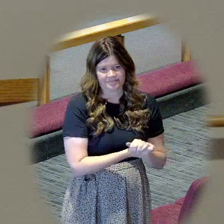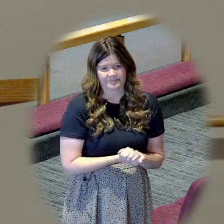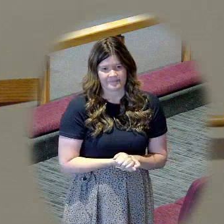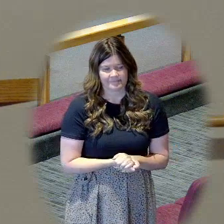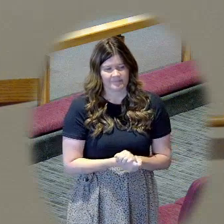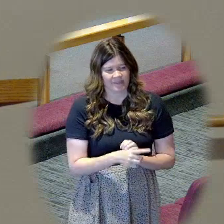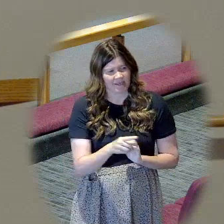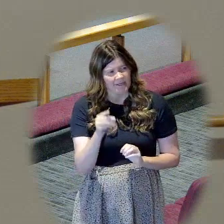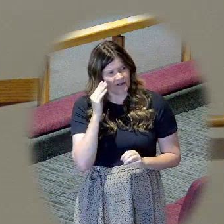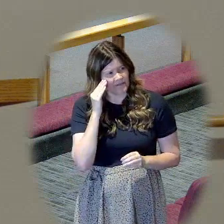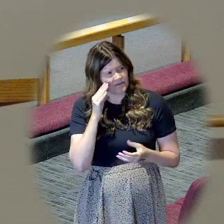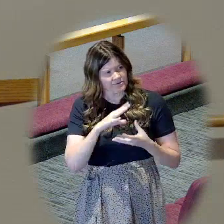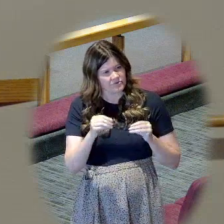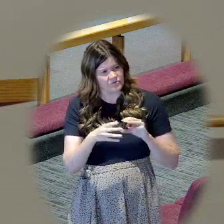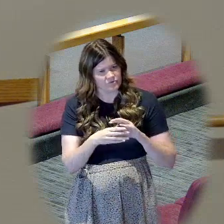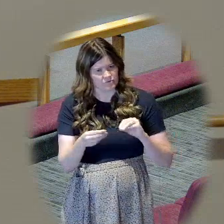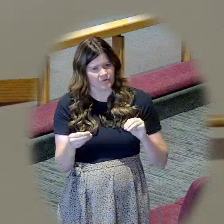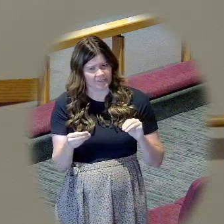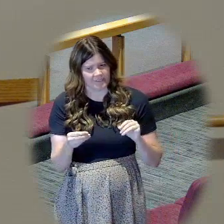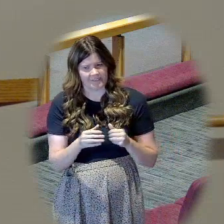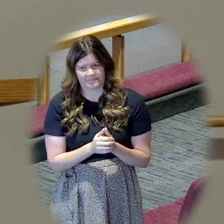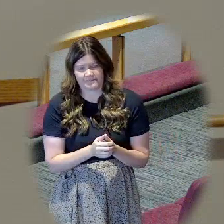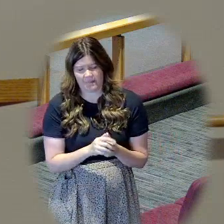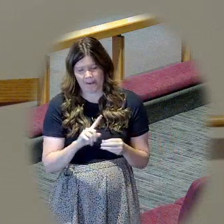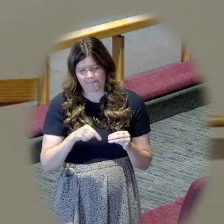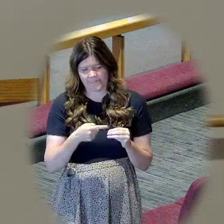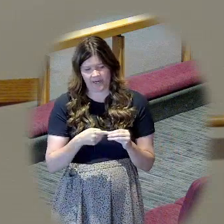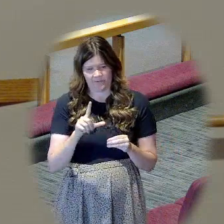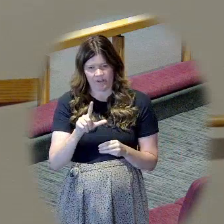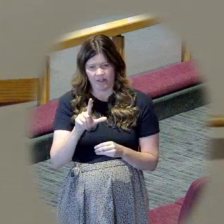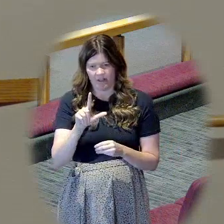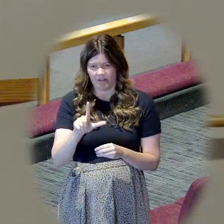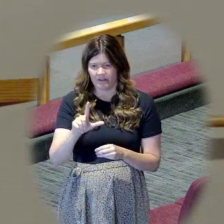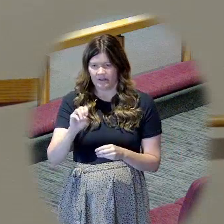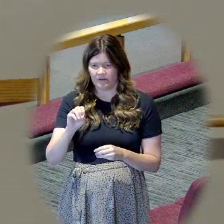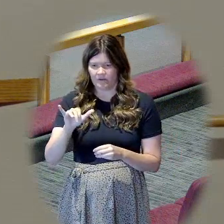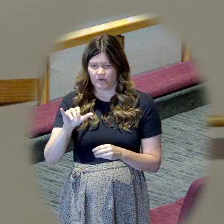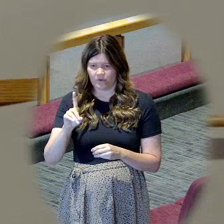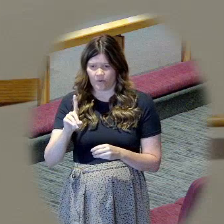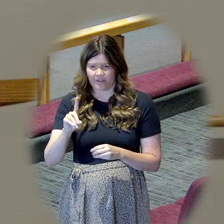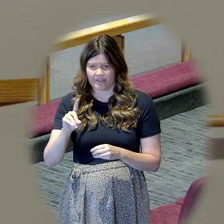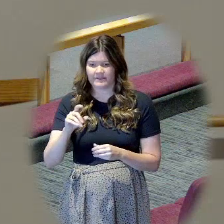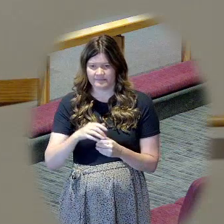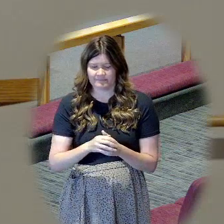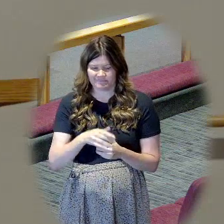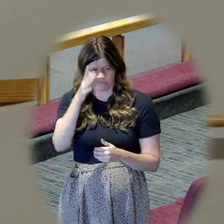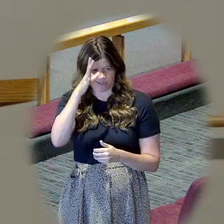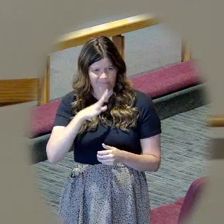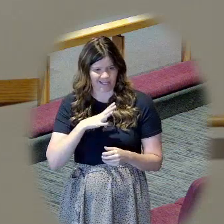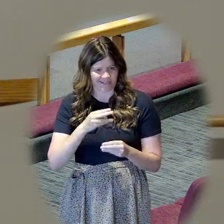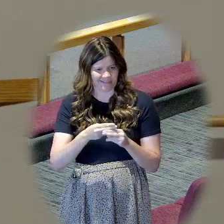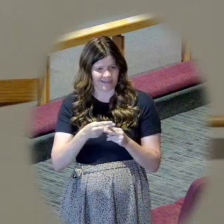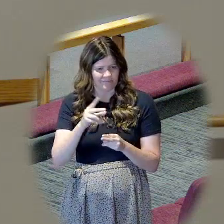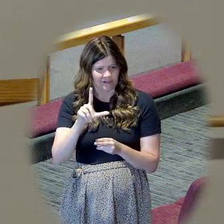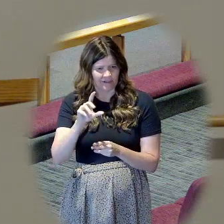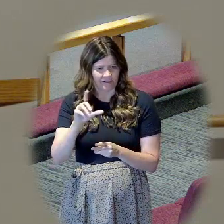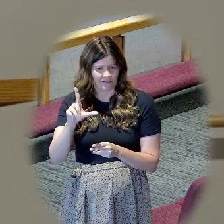You know, there's a story about Lloyd Douglas. You ever heard of Lloyd